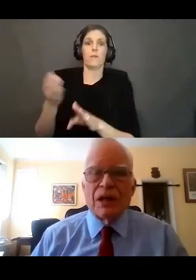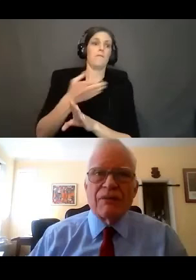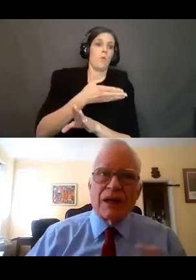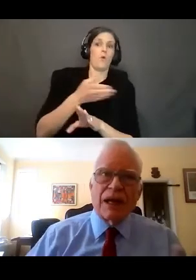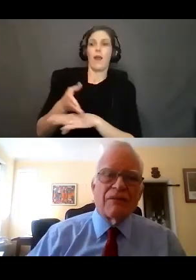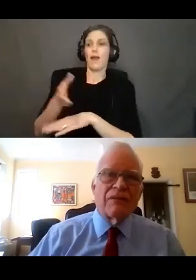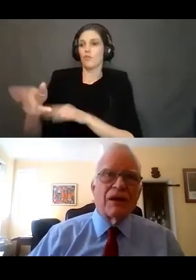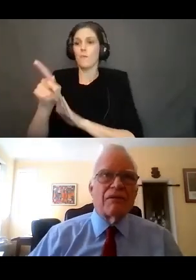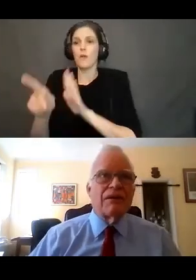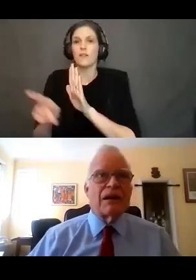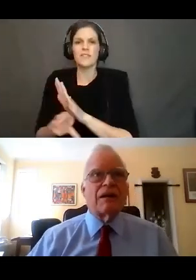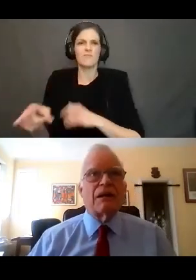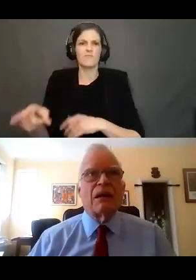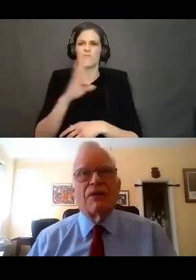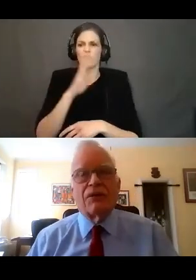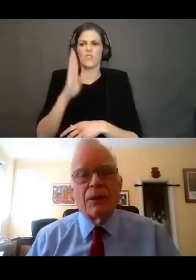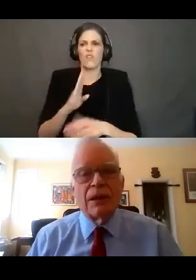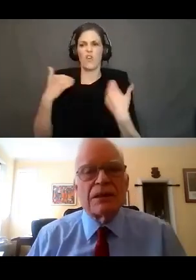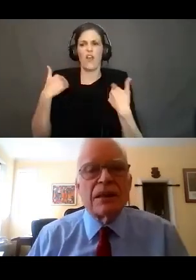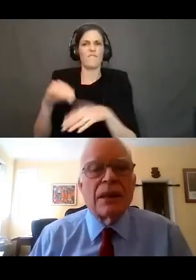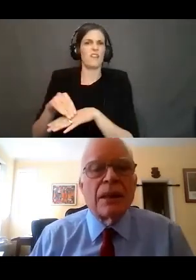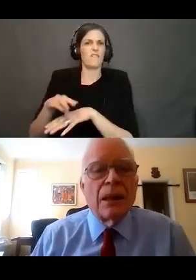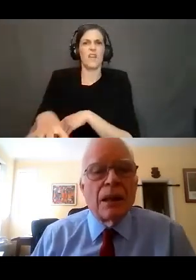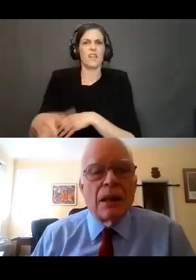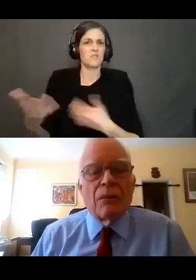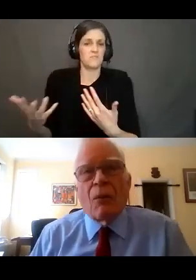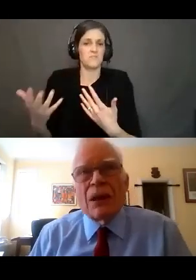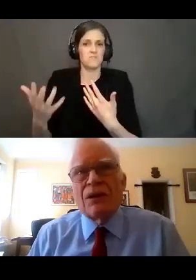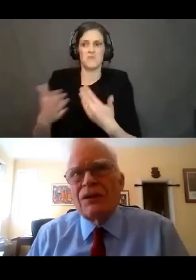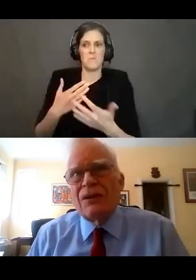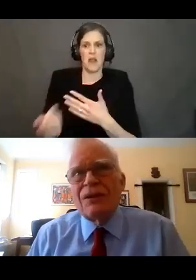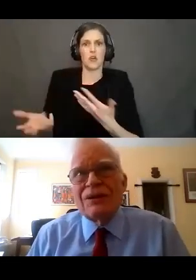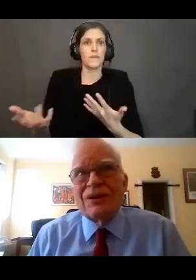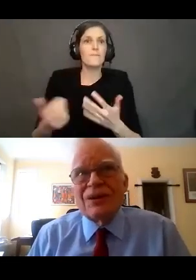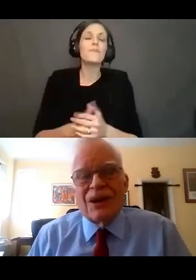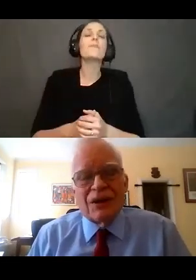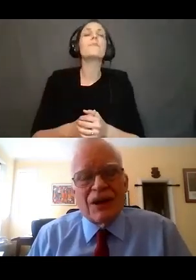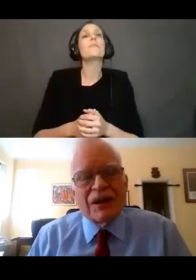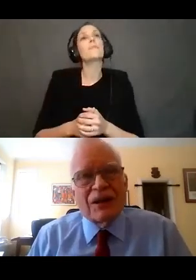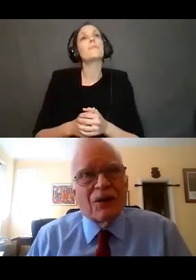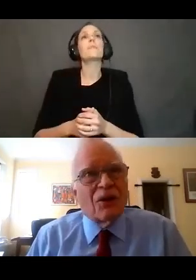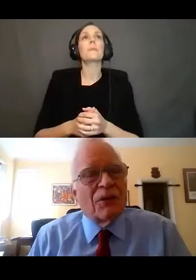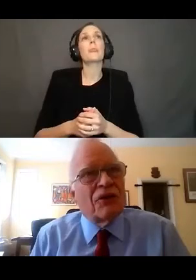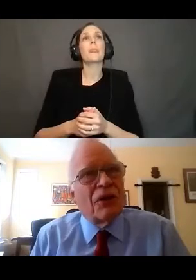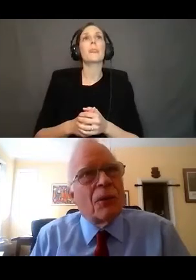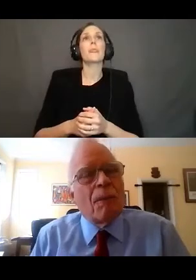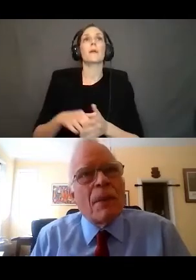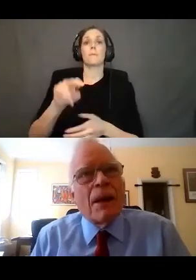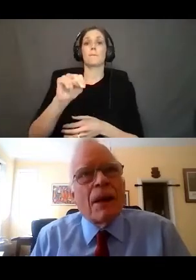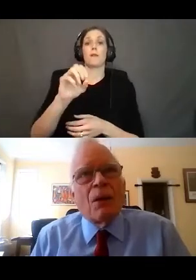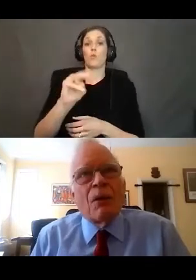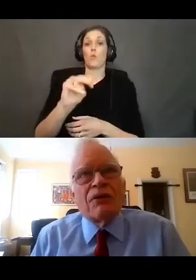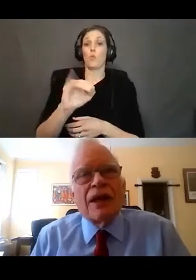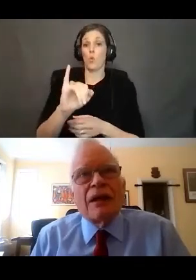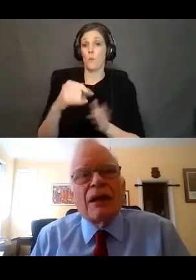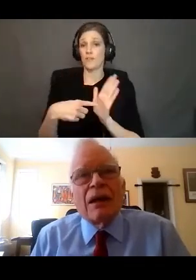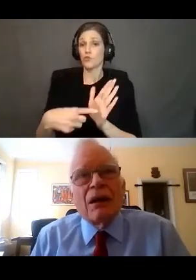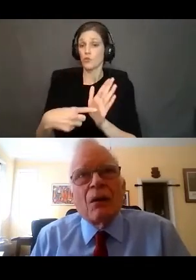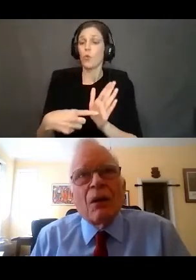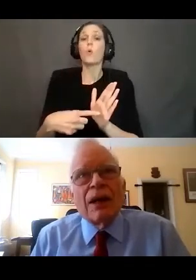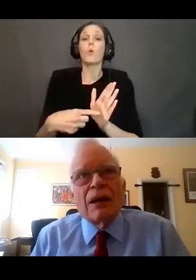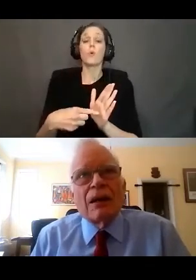policy, would never have an effect of this policy. Well, what Takako Nomi showed was